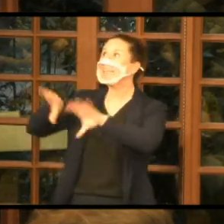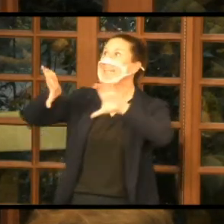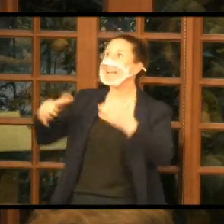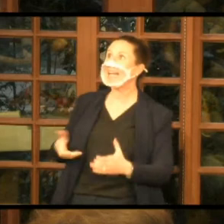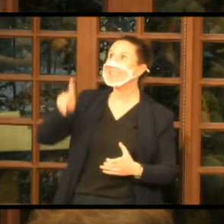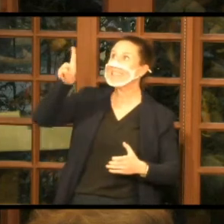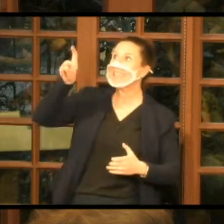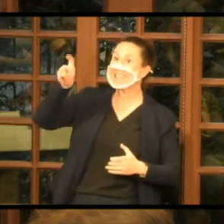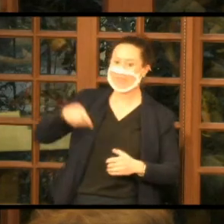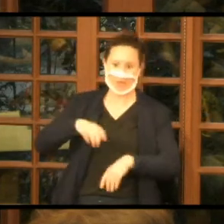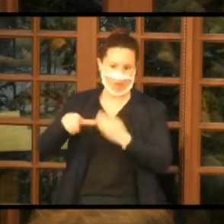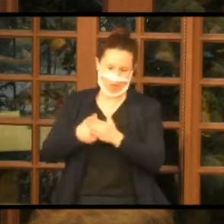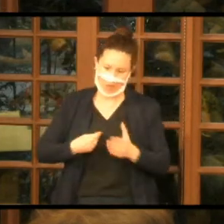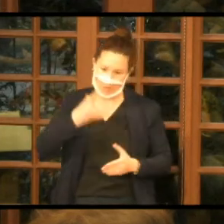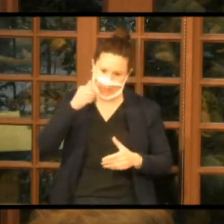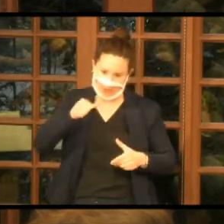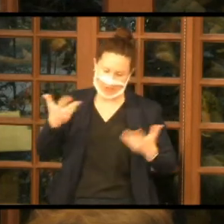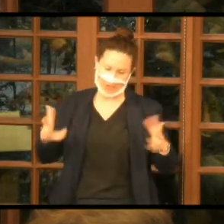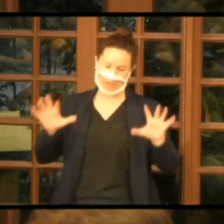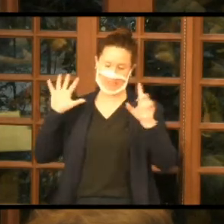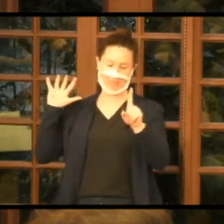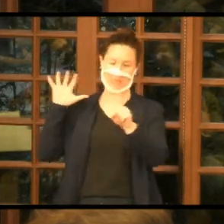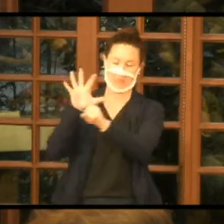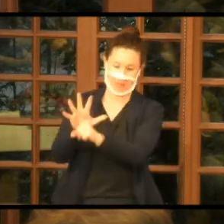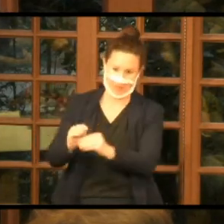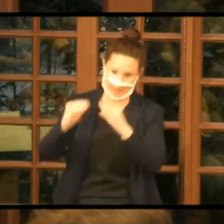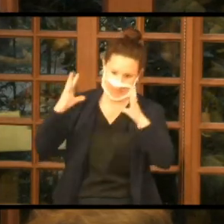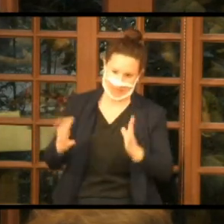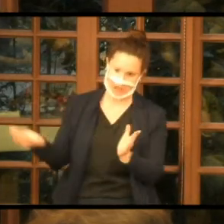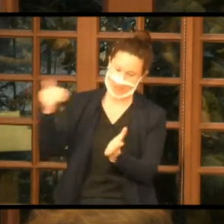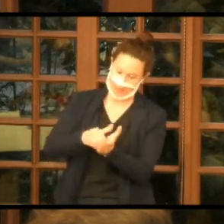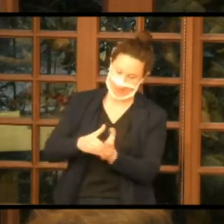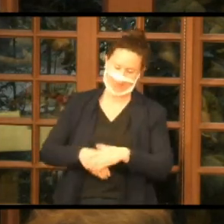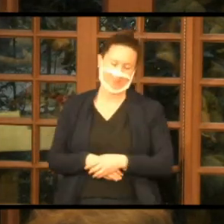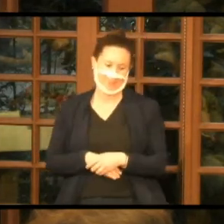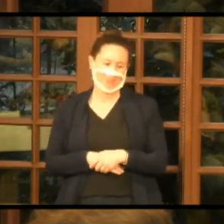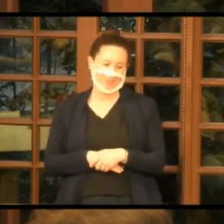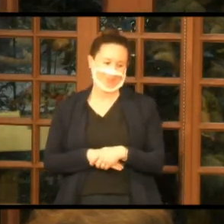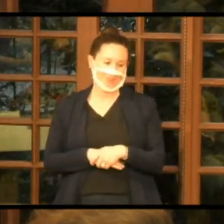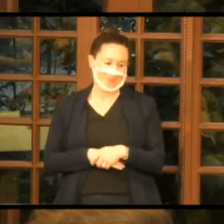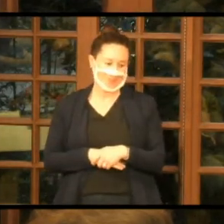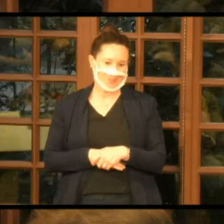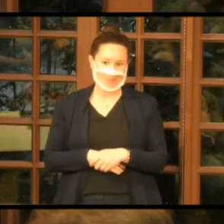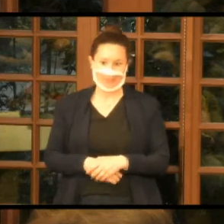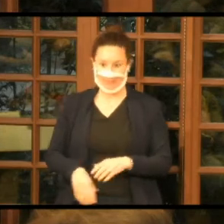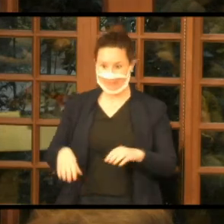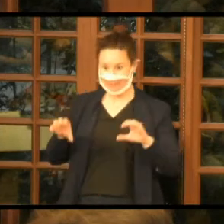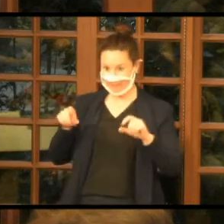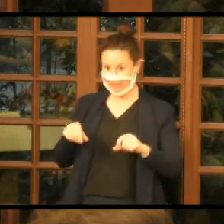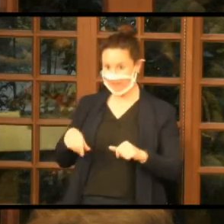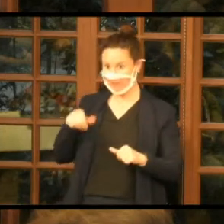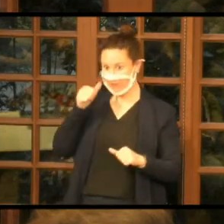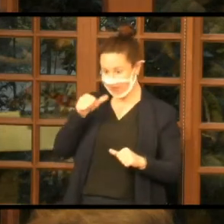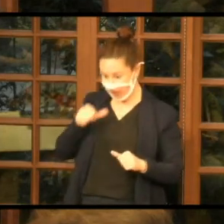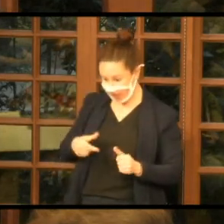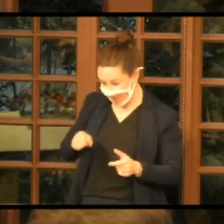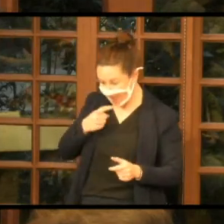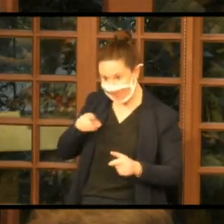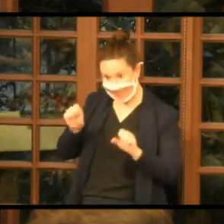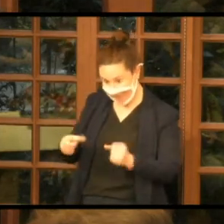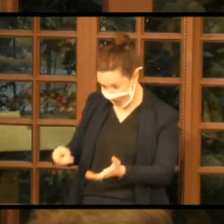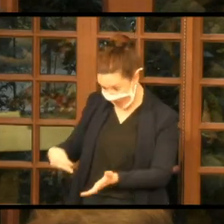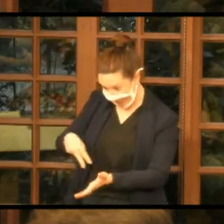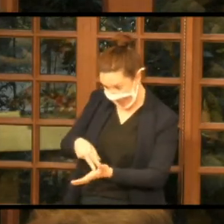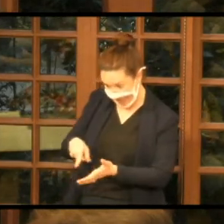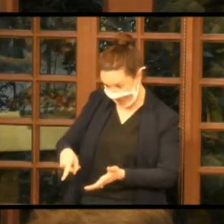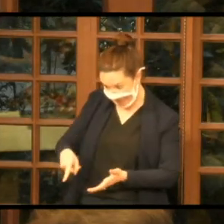the throng of white girls had already closed around the professor again. "Can you stand?" the girl asked as she helped Lizelle up.